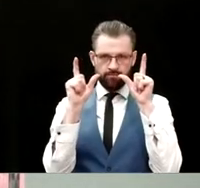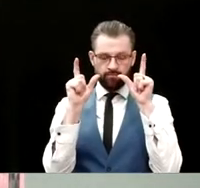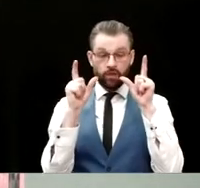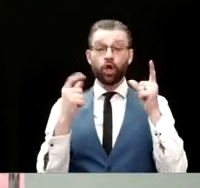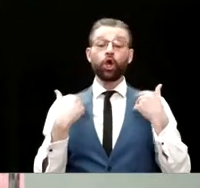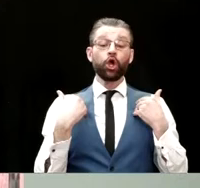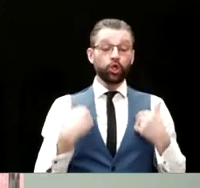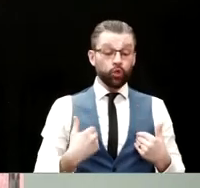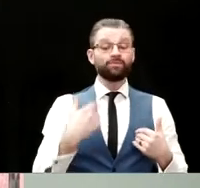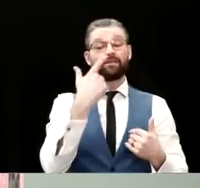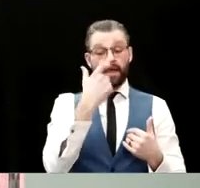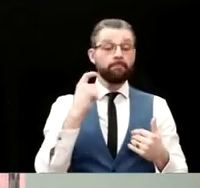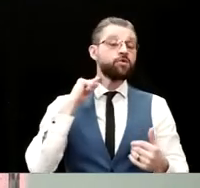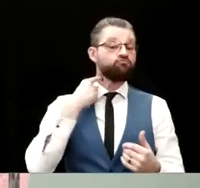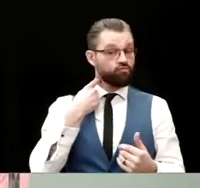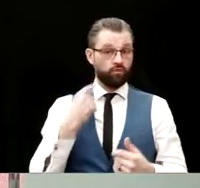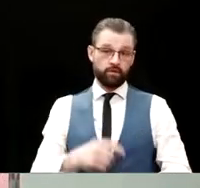capacity for human cruelty.